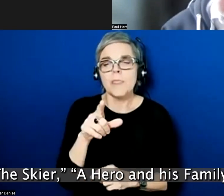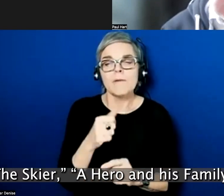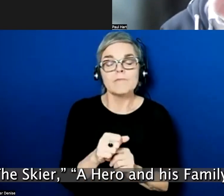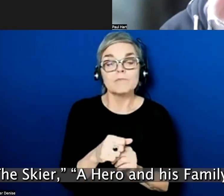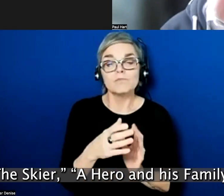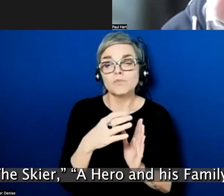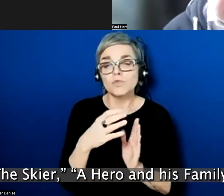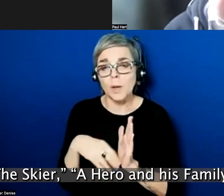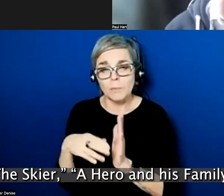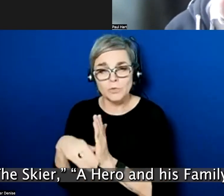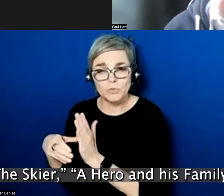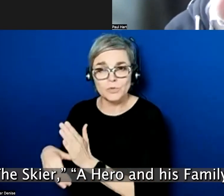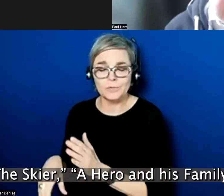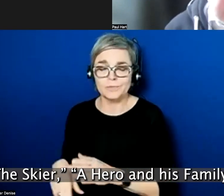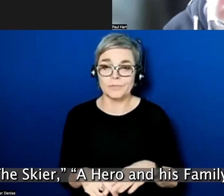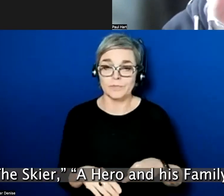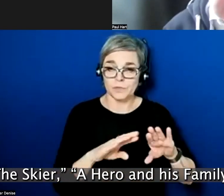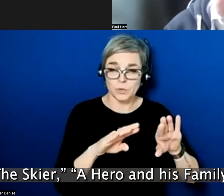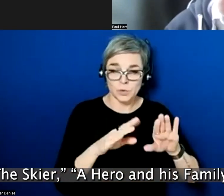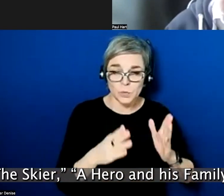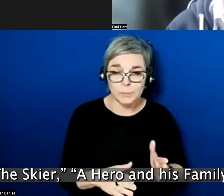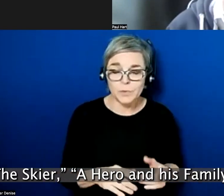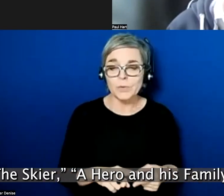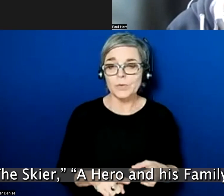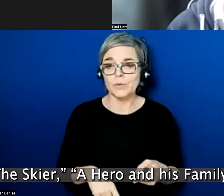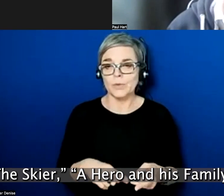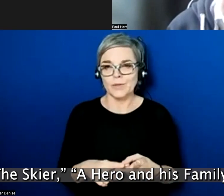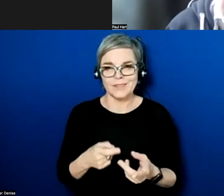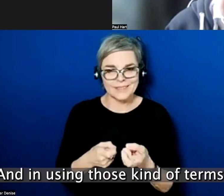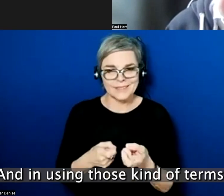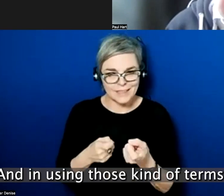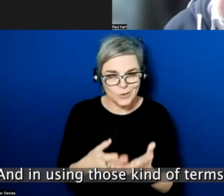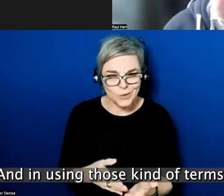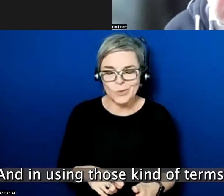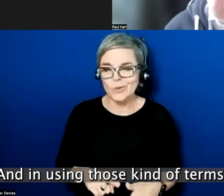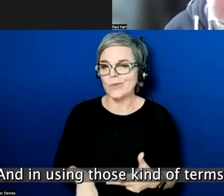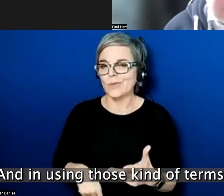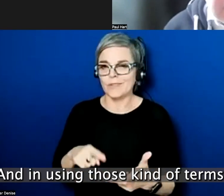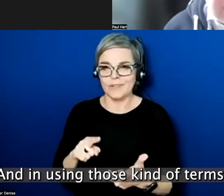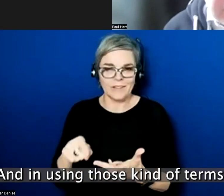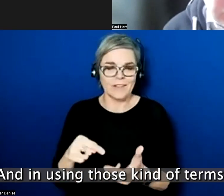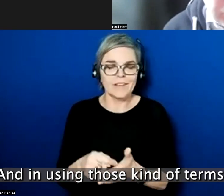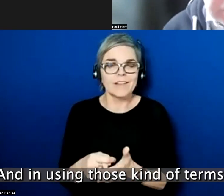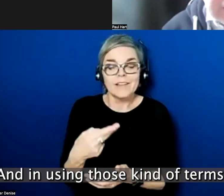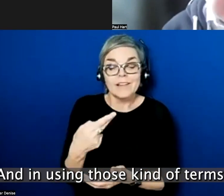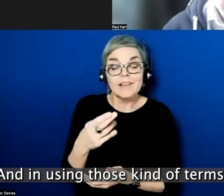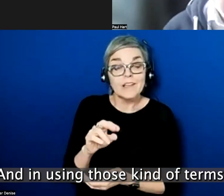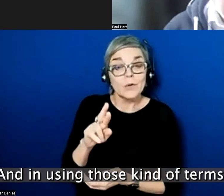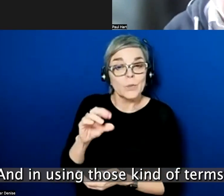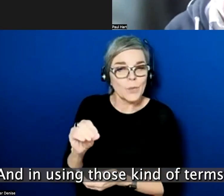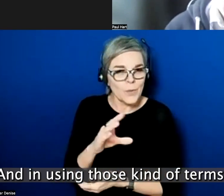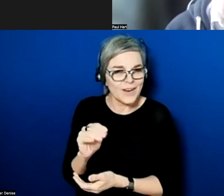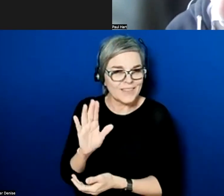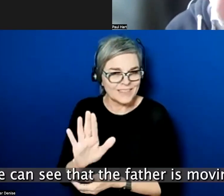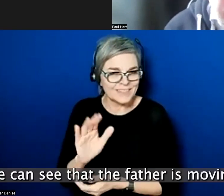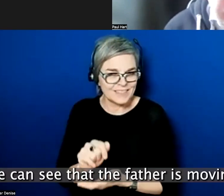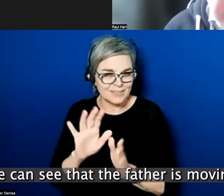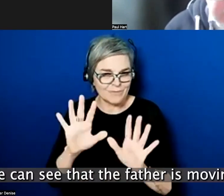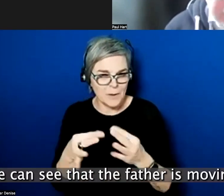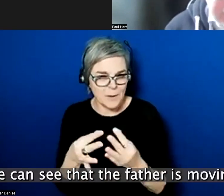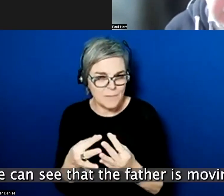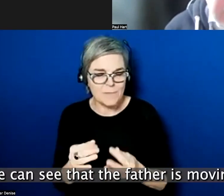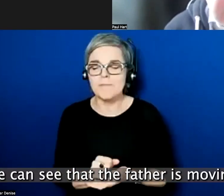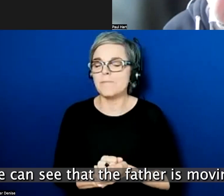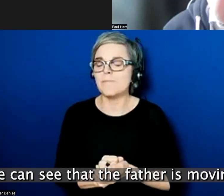The Skier, A Hero and His Family. And in using those kind of terms, we